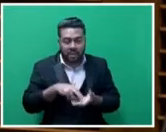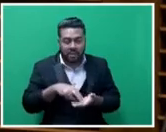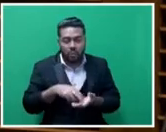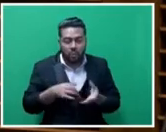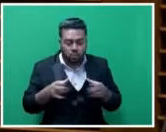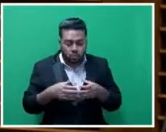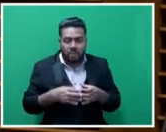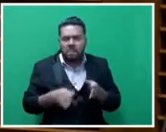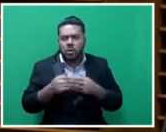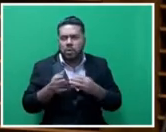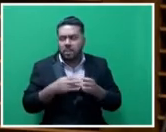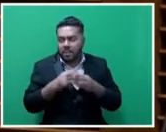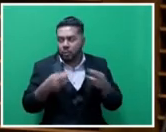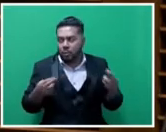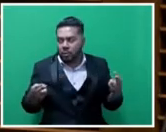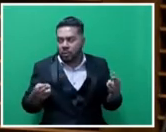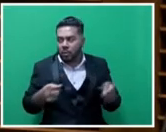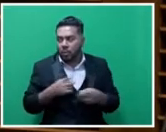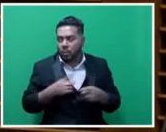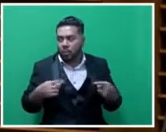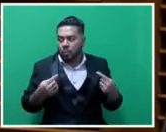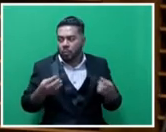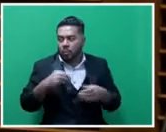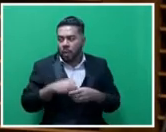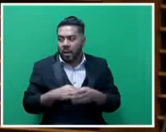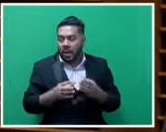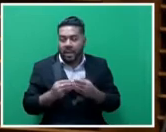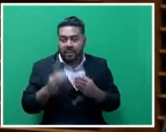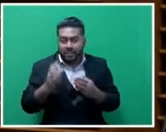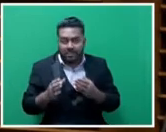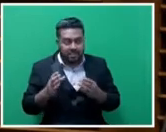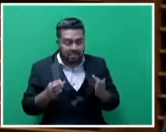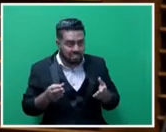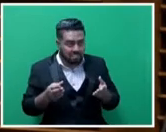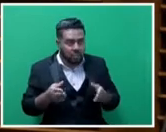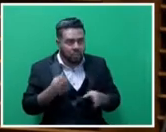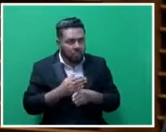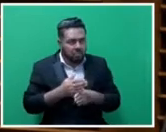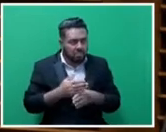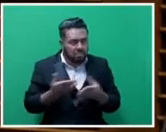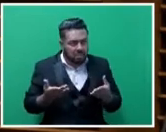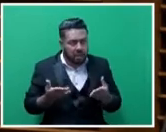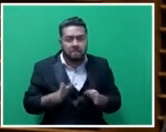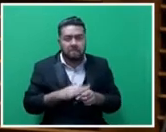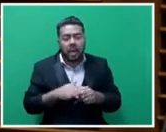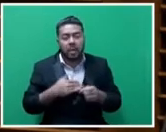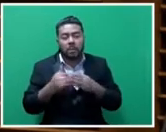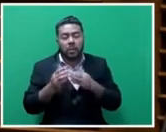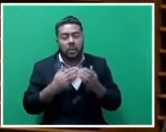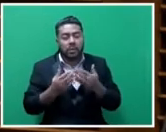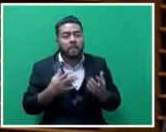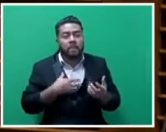materials. And most importantly, we've actually worked hand in hand with stakeholders to look at how we can actually make buildings